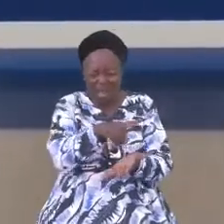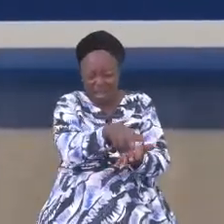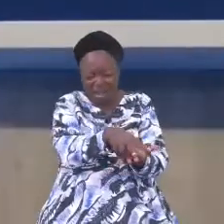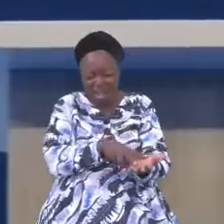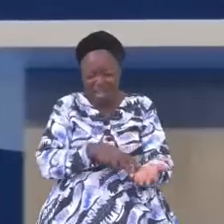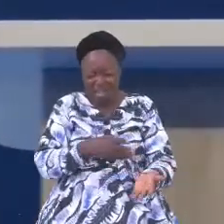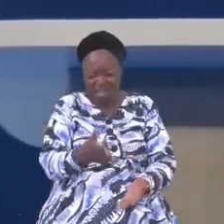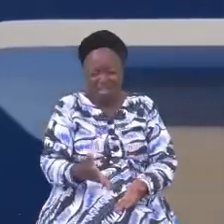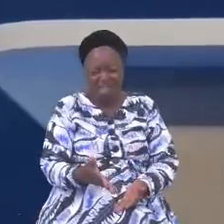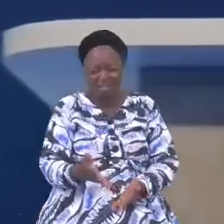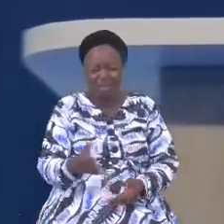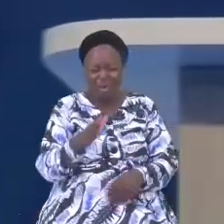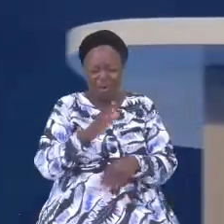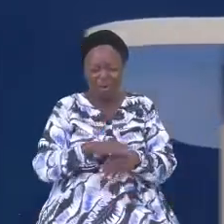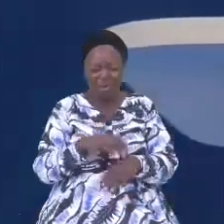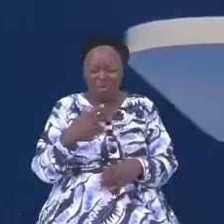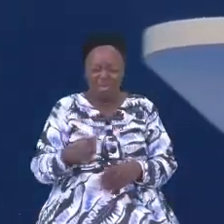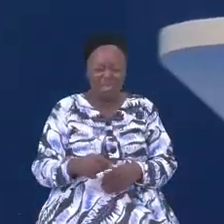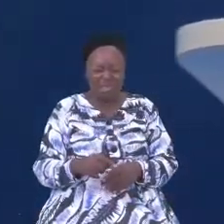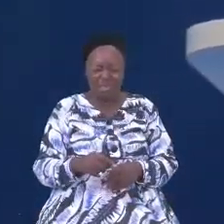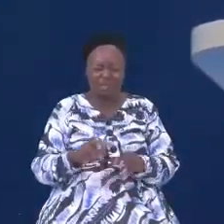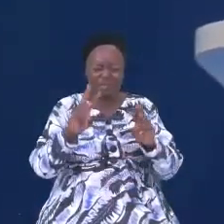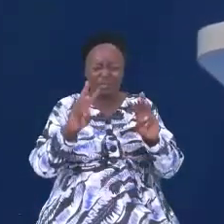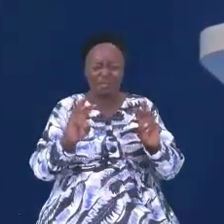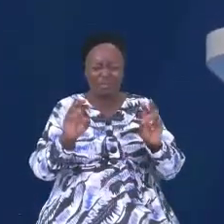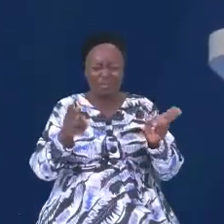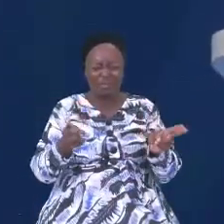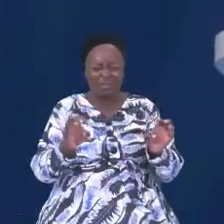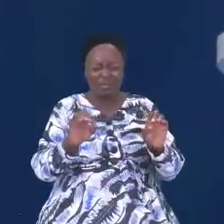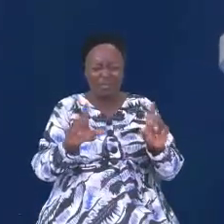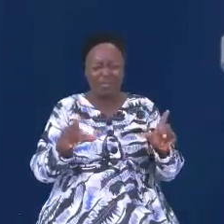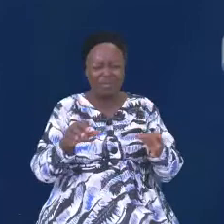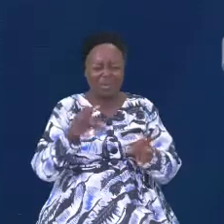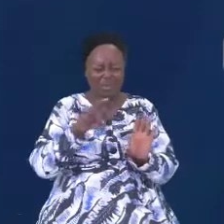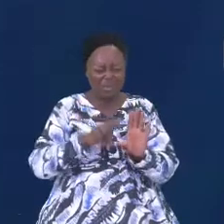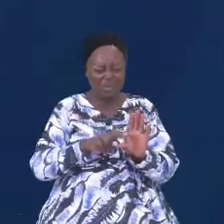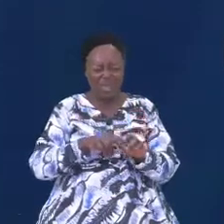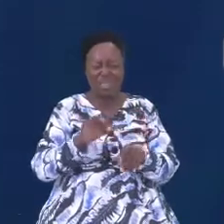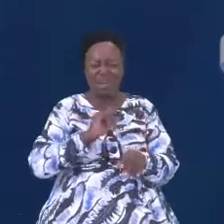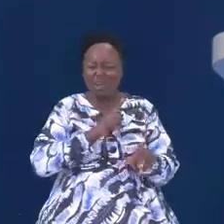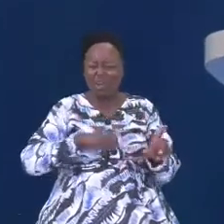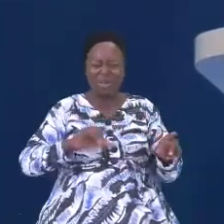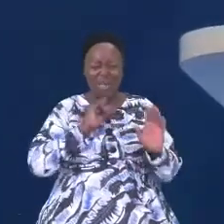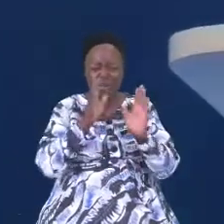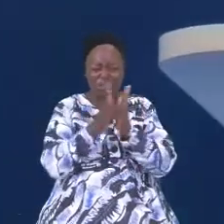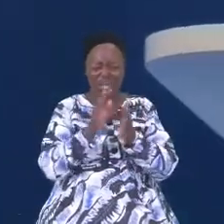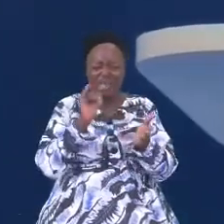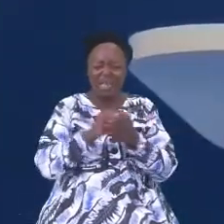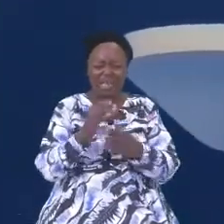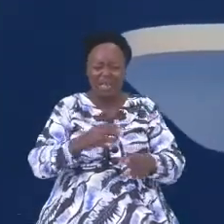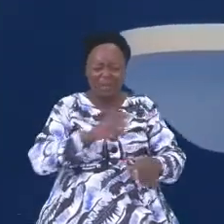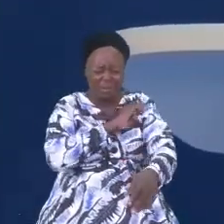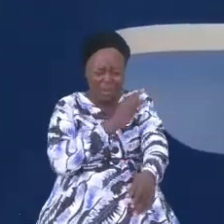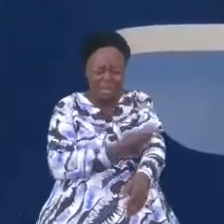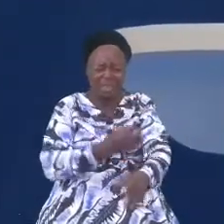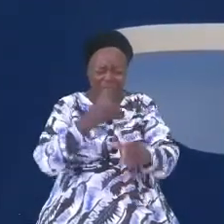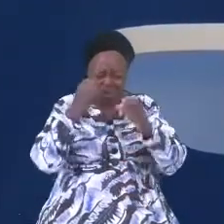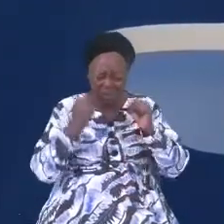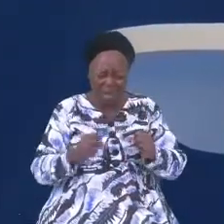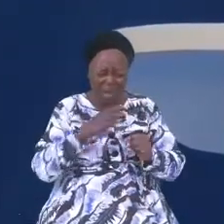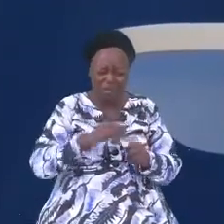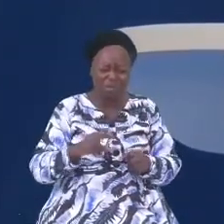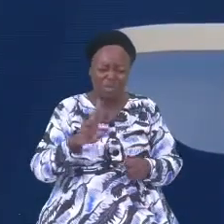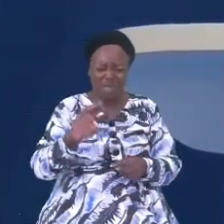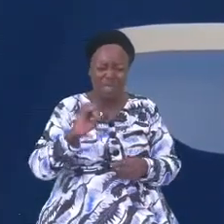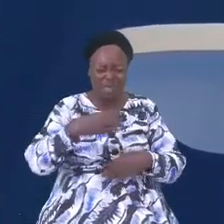or they're on crutches, or they're on wheelchair, Lord, I pray that your mighty power will recreate